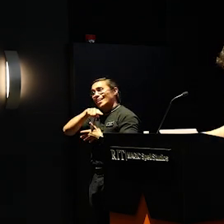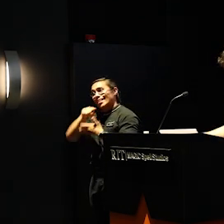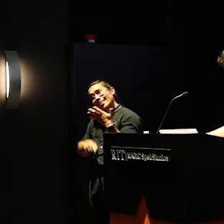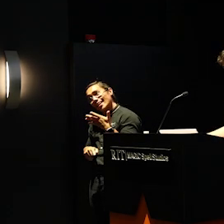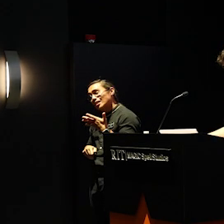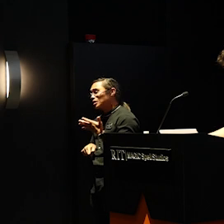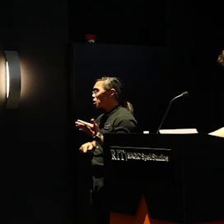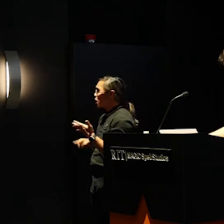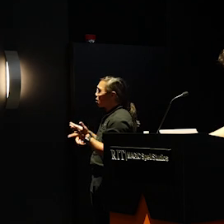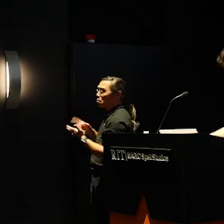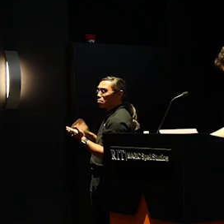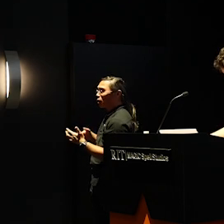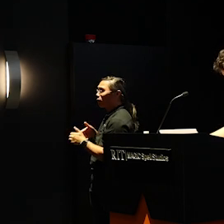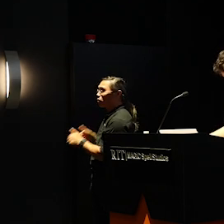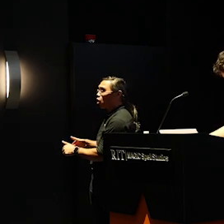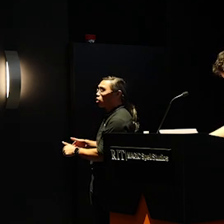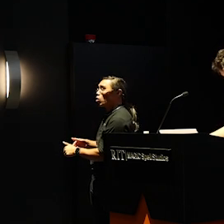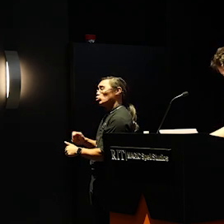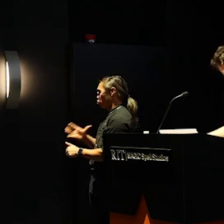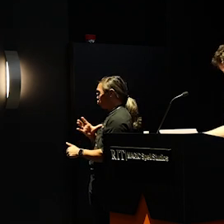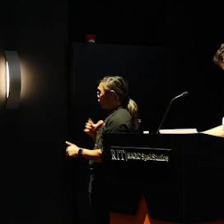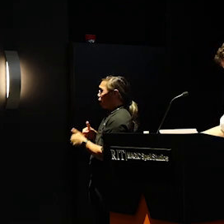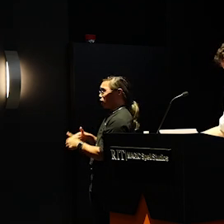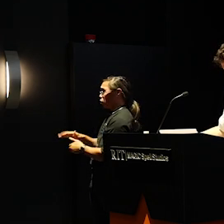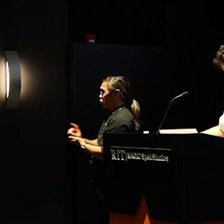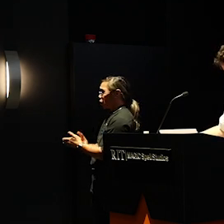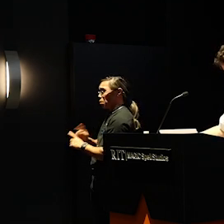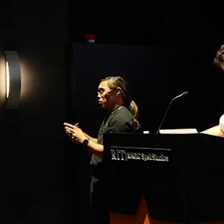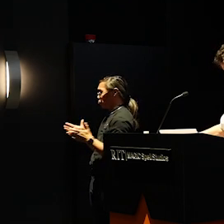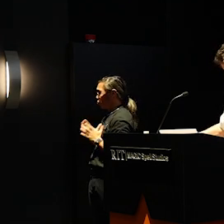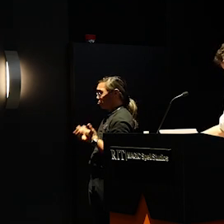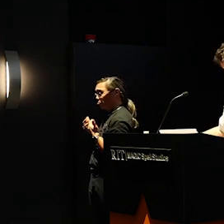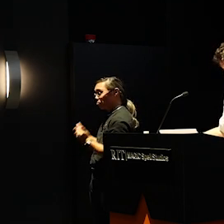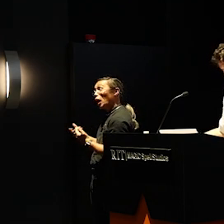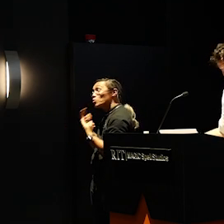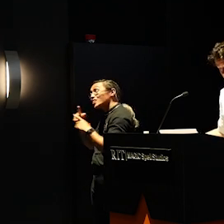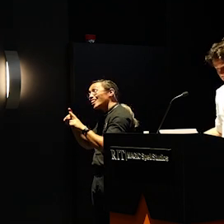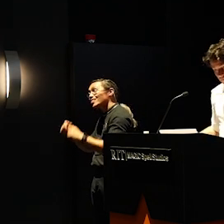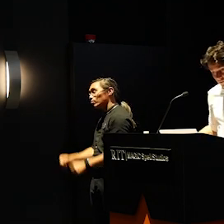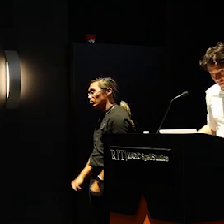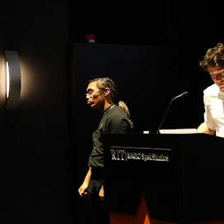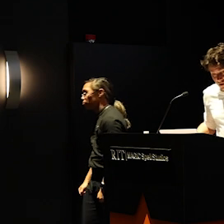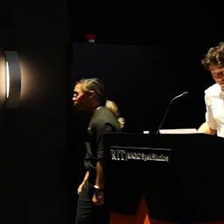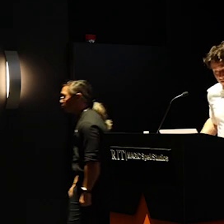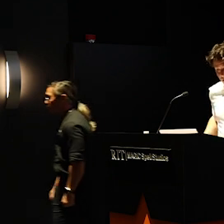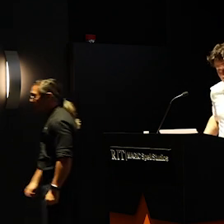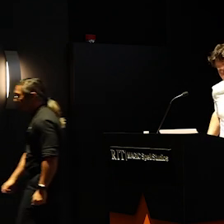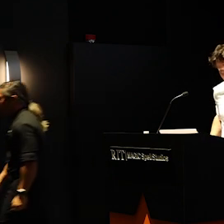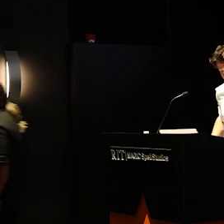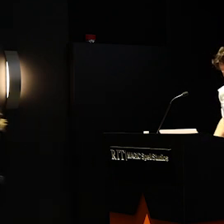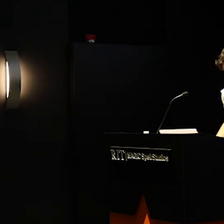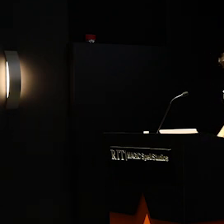successful. This was kind of cool. This is Lucky's. So this is a restaurant my partners and I